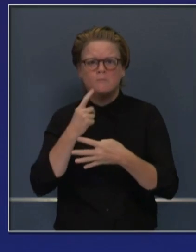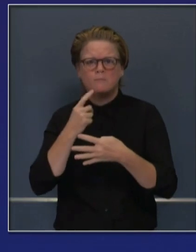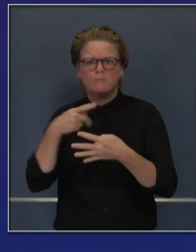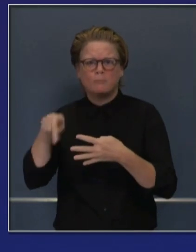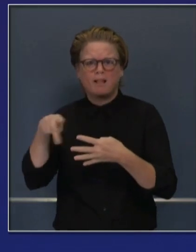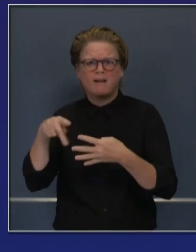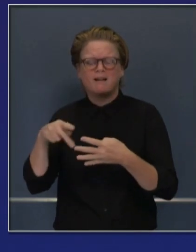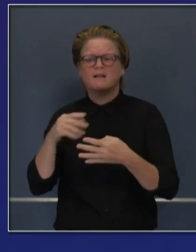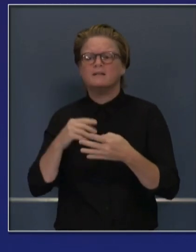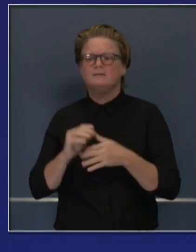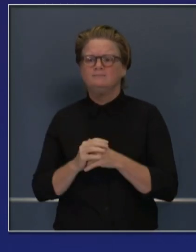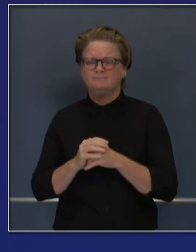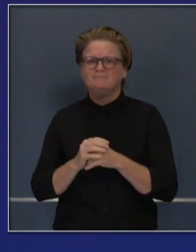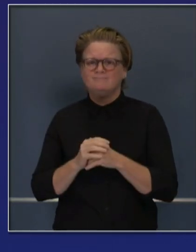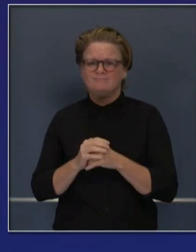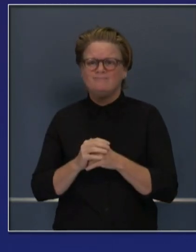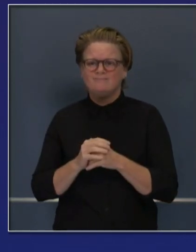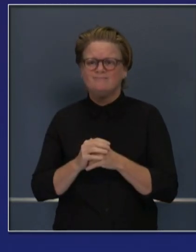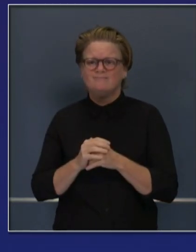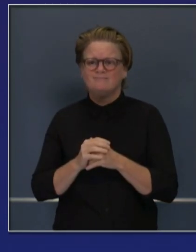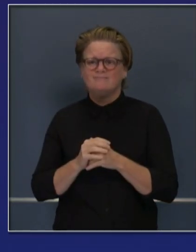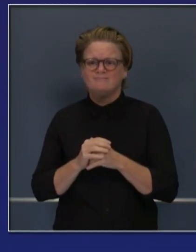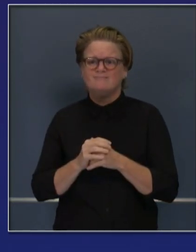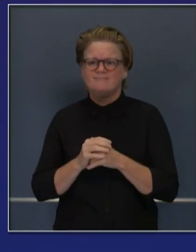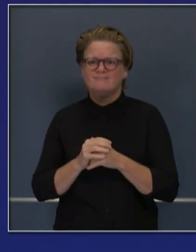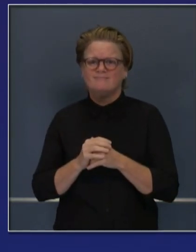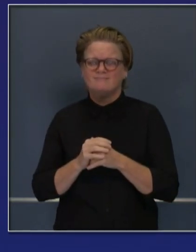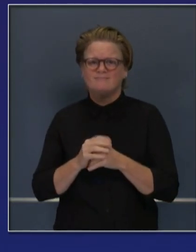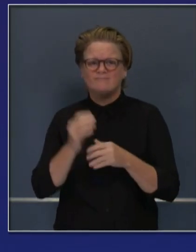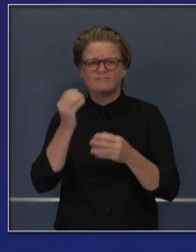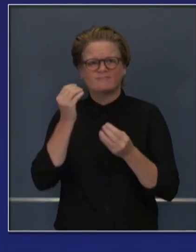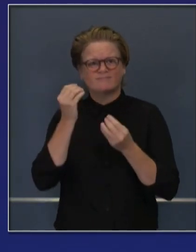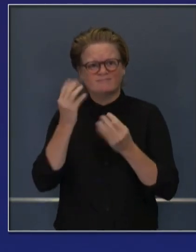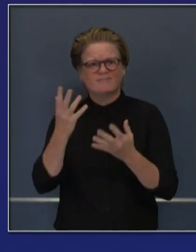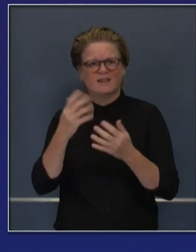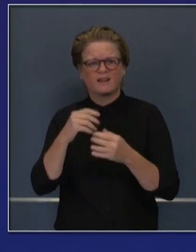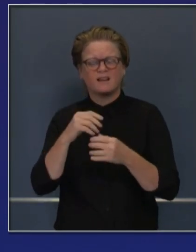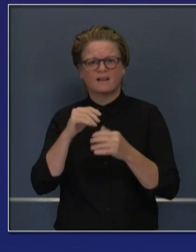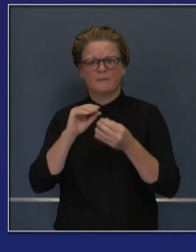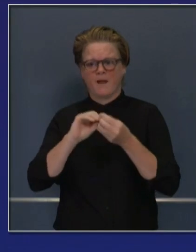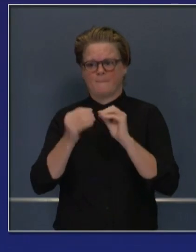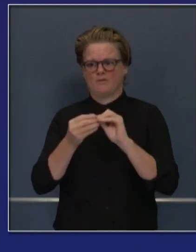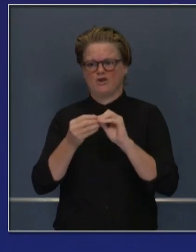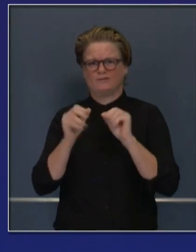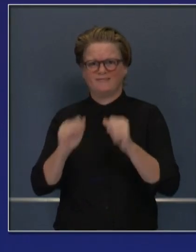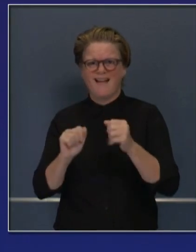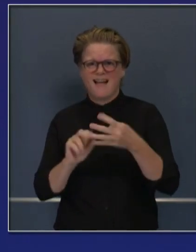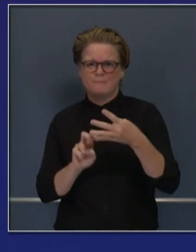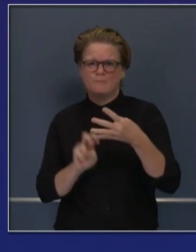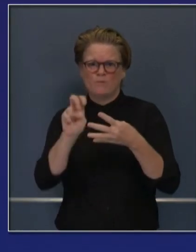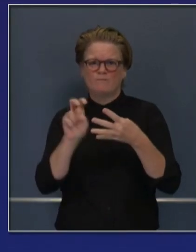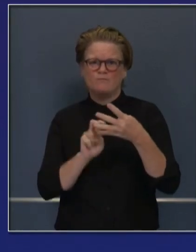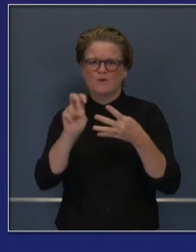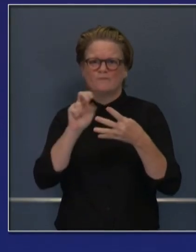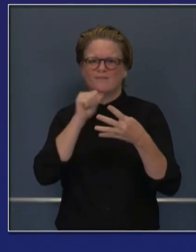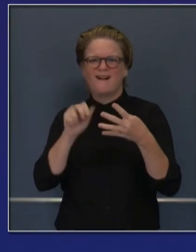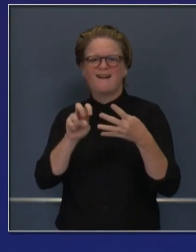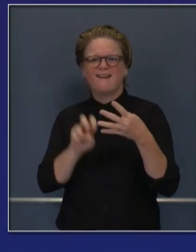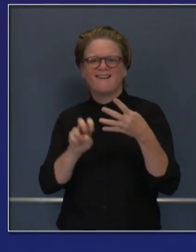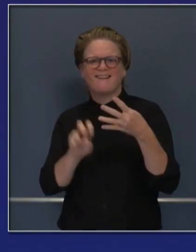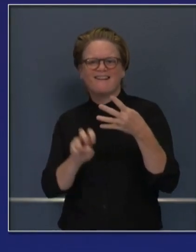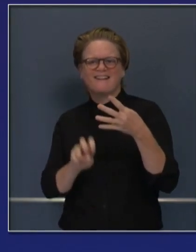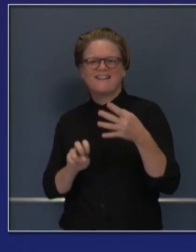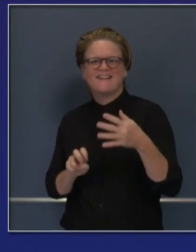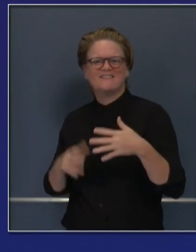significant increases. You'll see some jumps, multiple tiers backwards. Counties that move back also must make